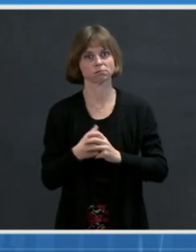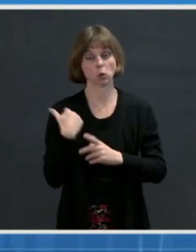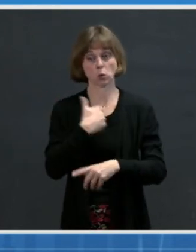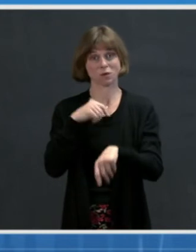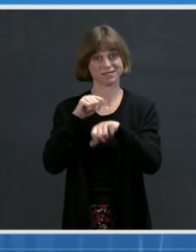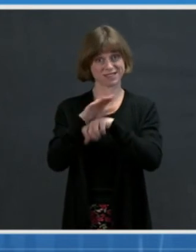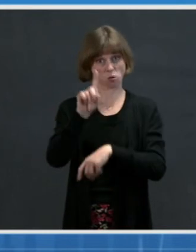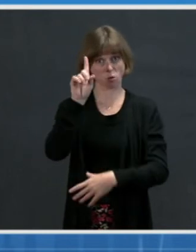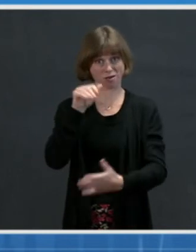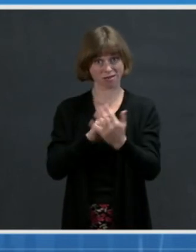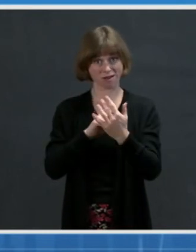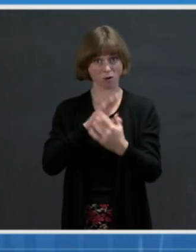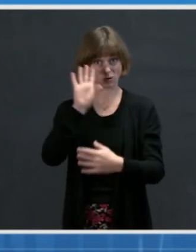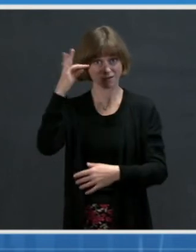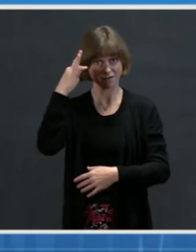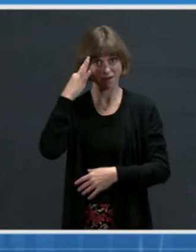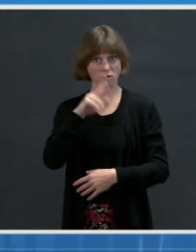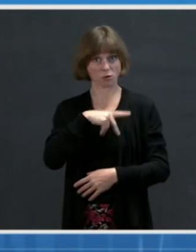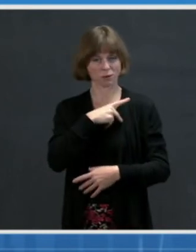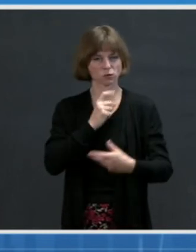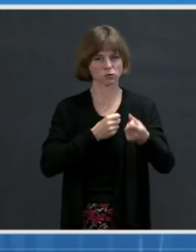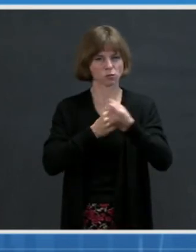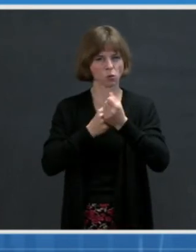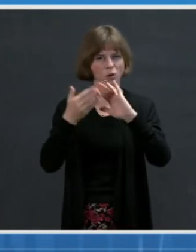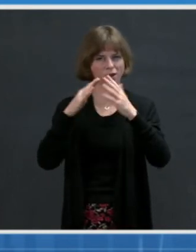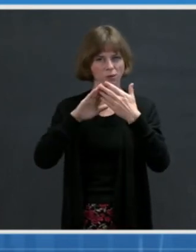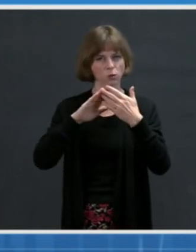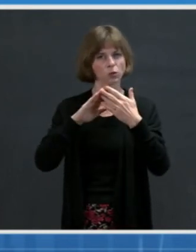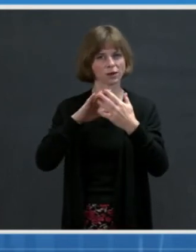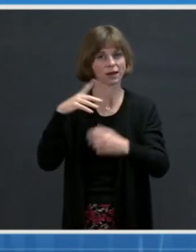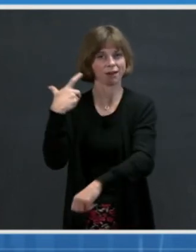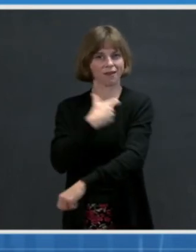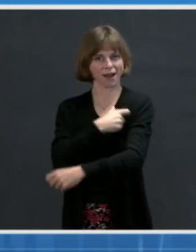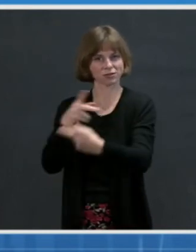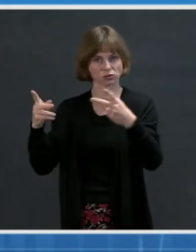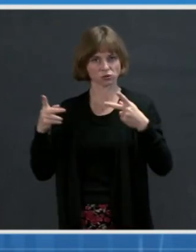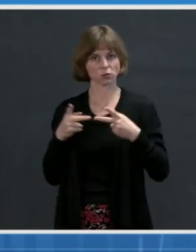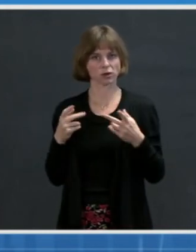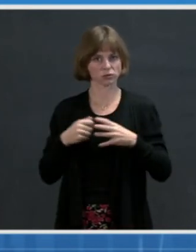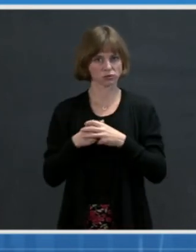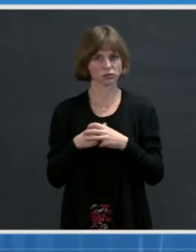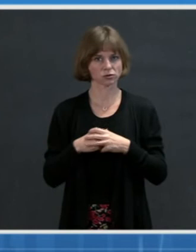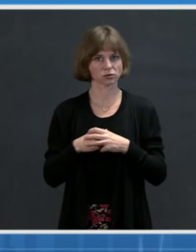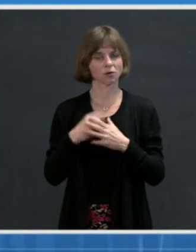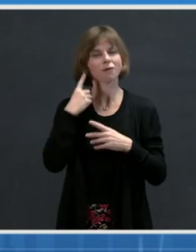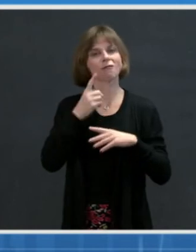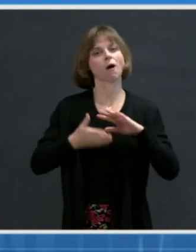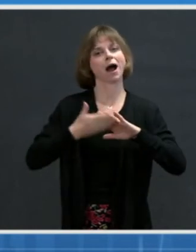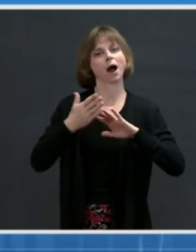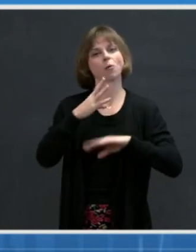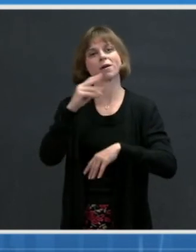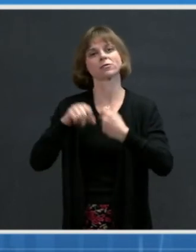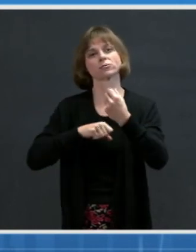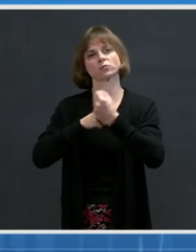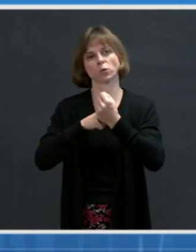personnel to support community vaccination sites in operational and support roles.